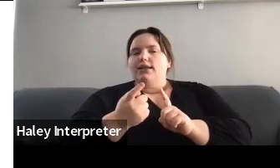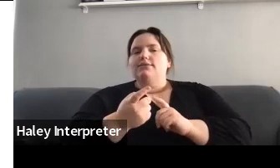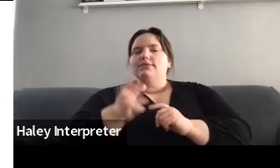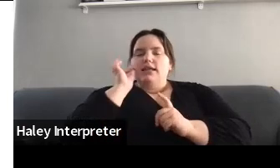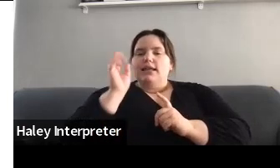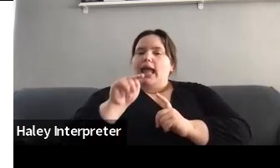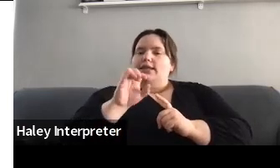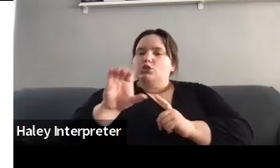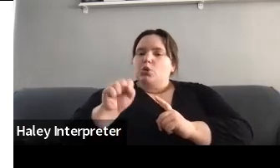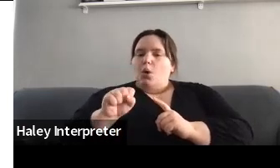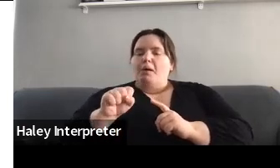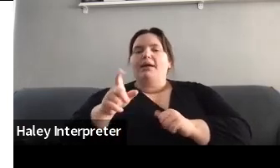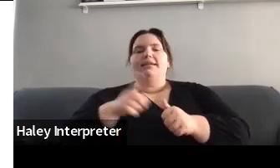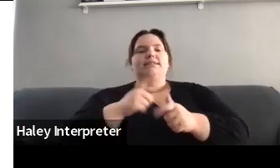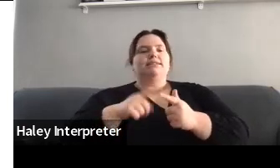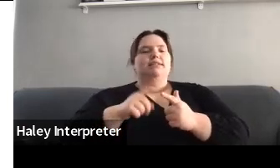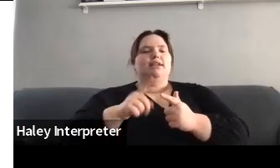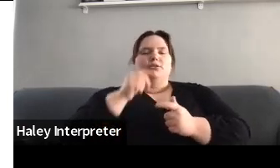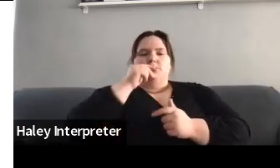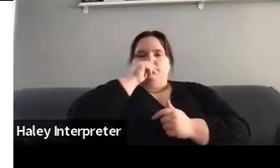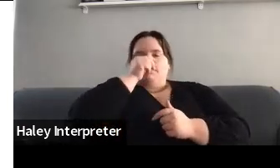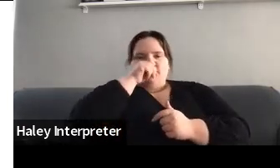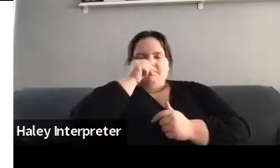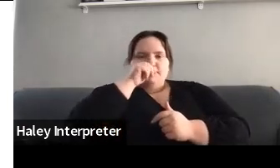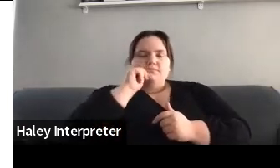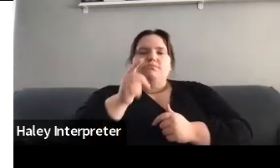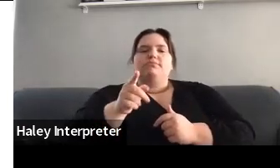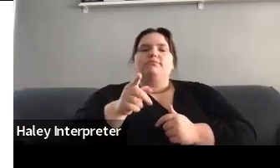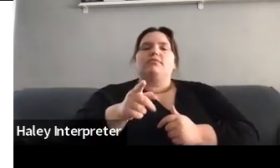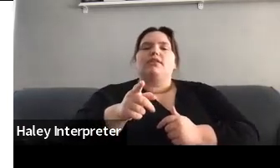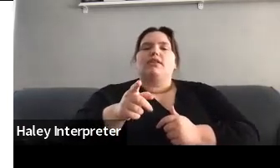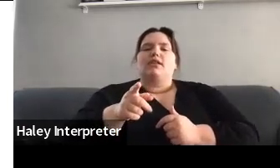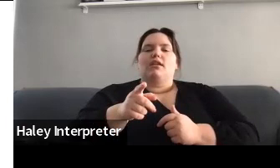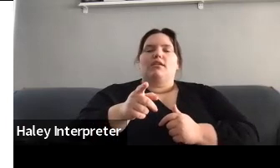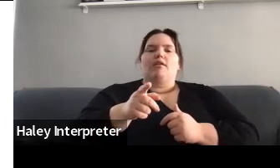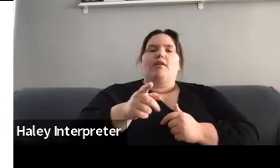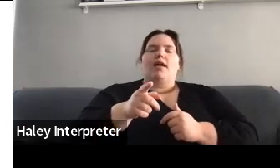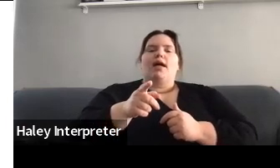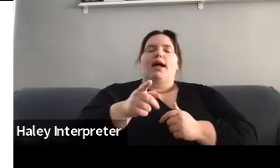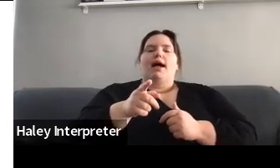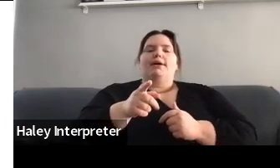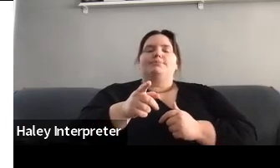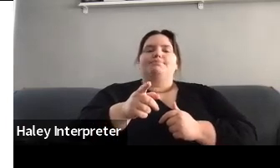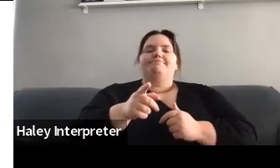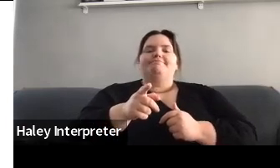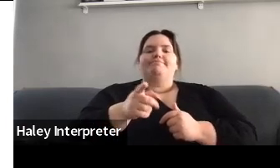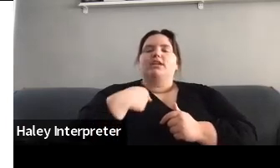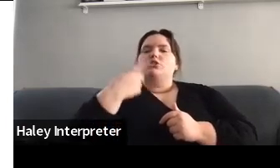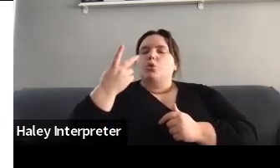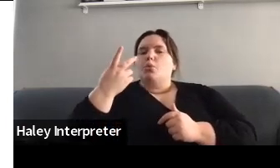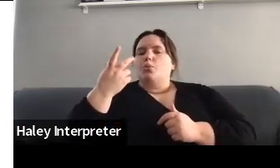play chase circuits. I have a picture in the top left is a ball